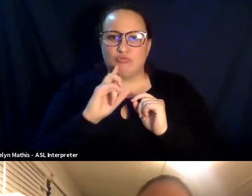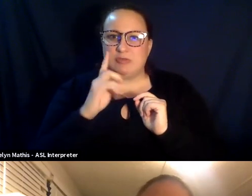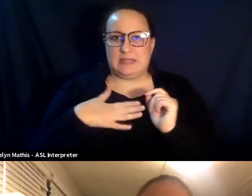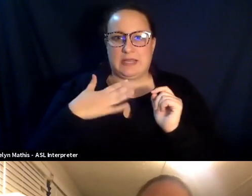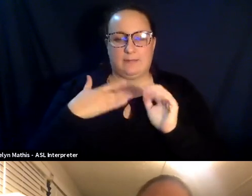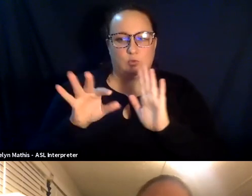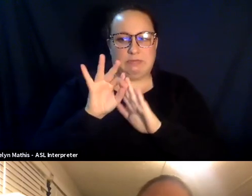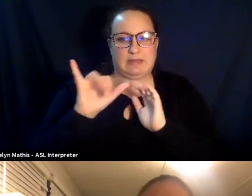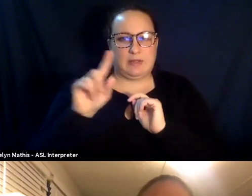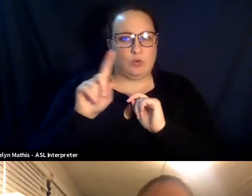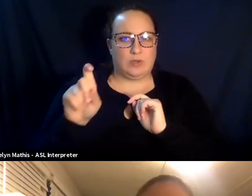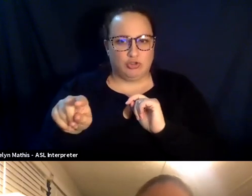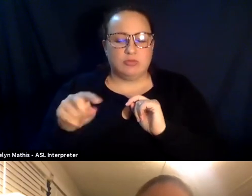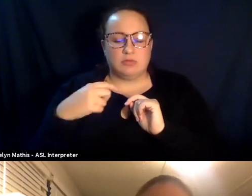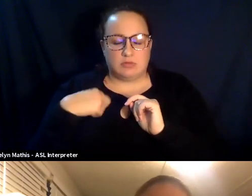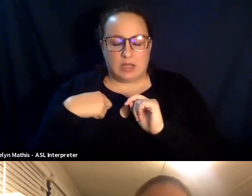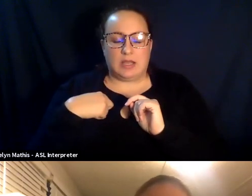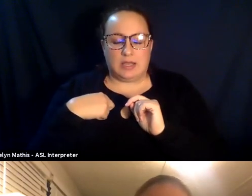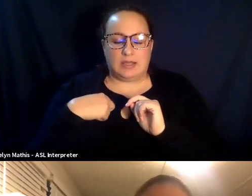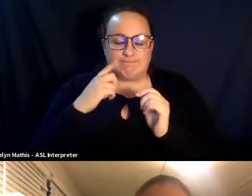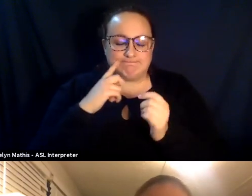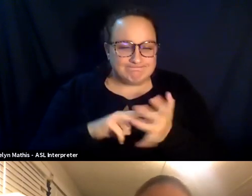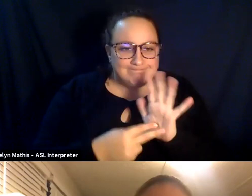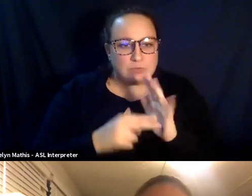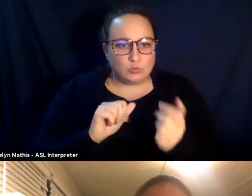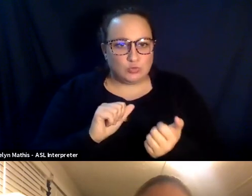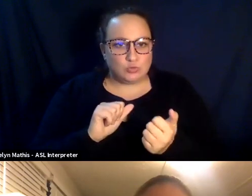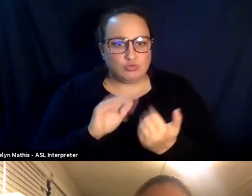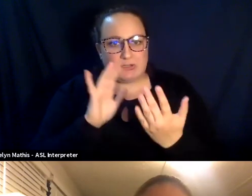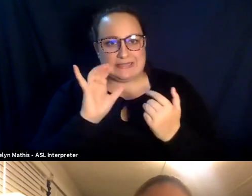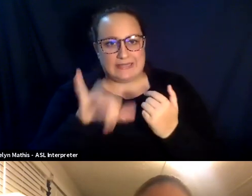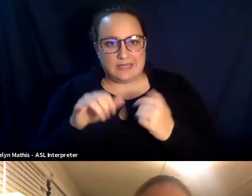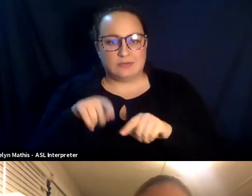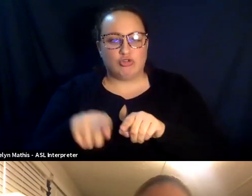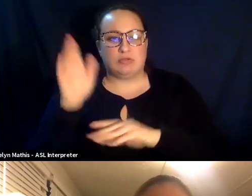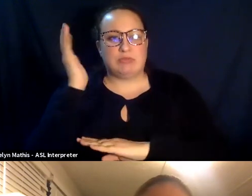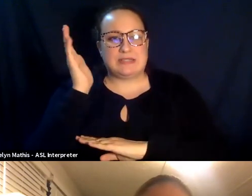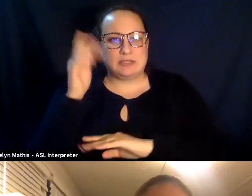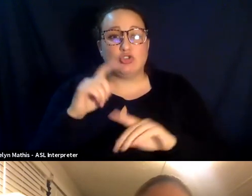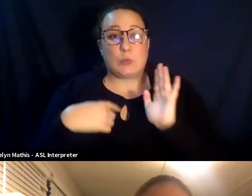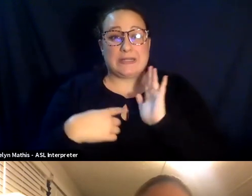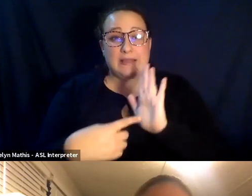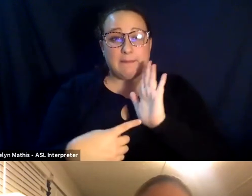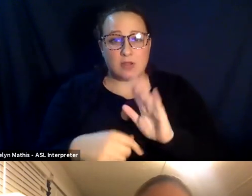because I meant to address that in the presentation. So for example, you know,